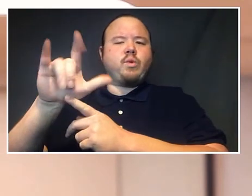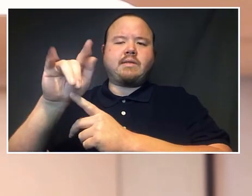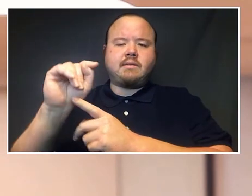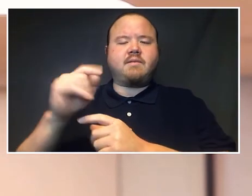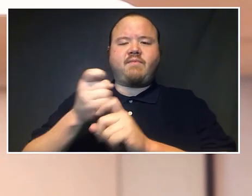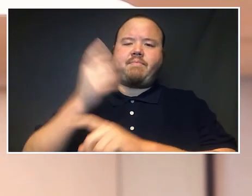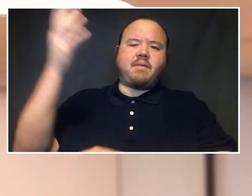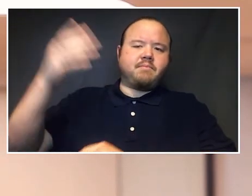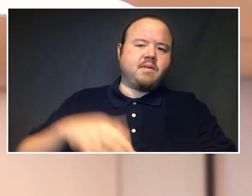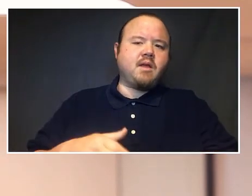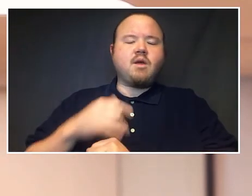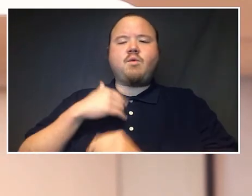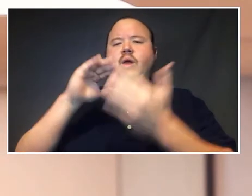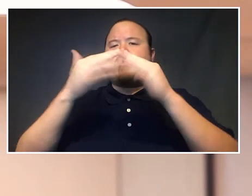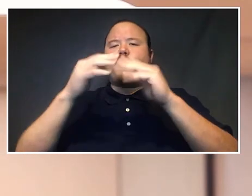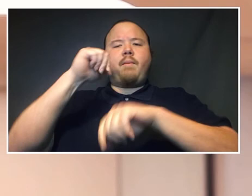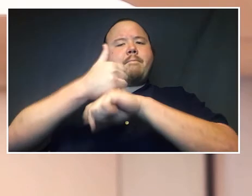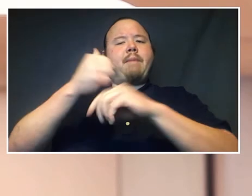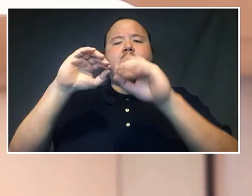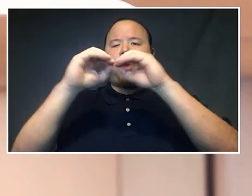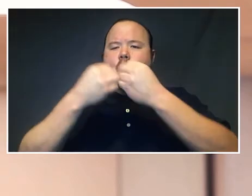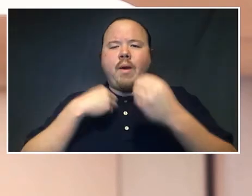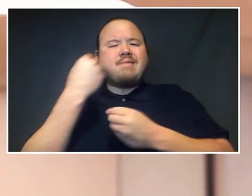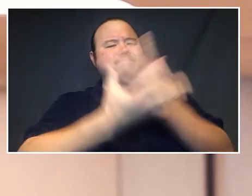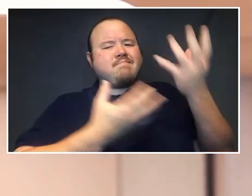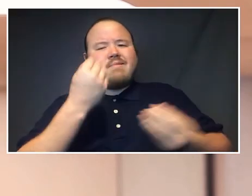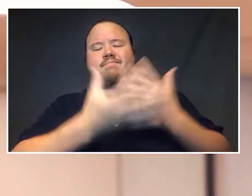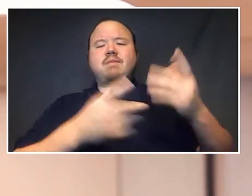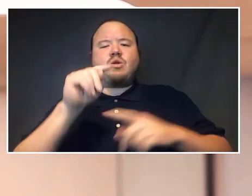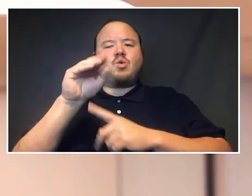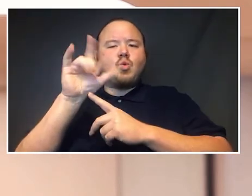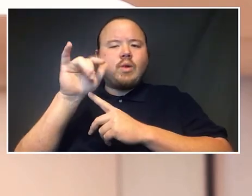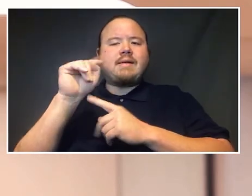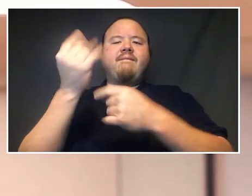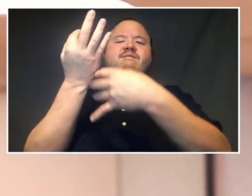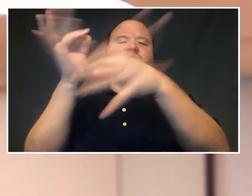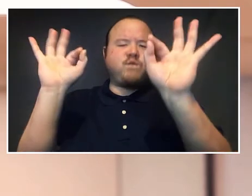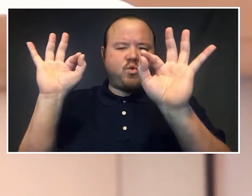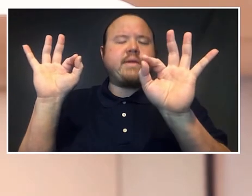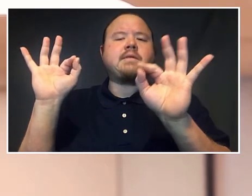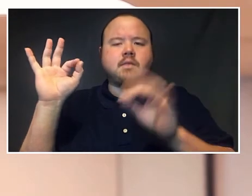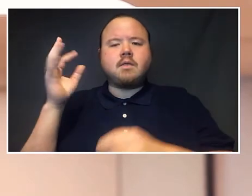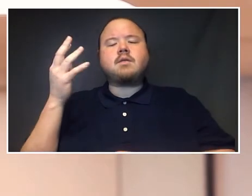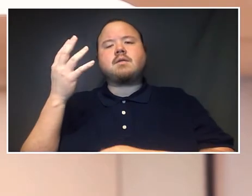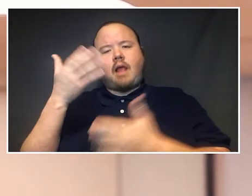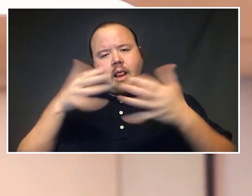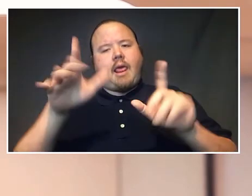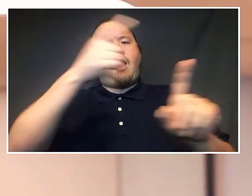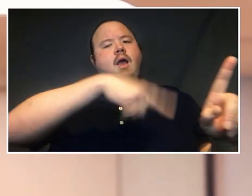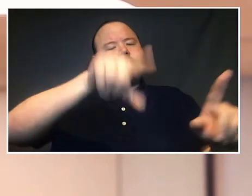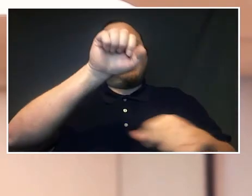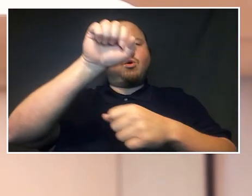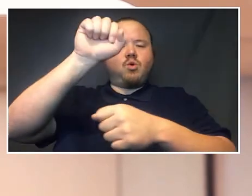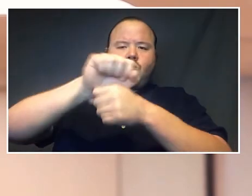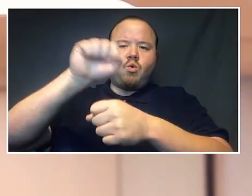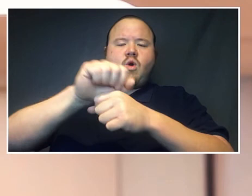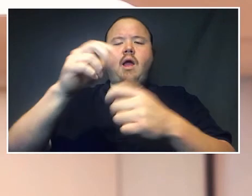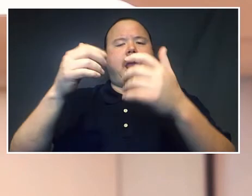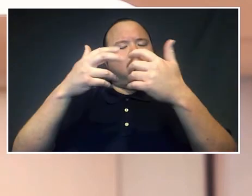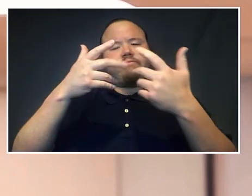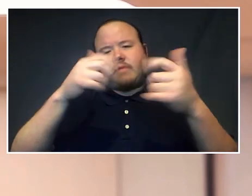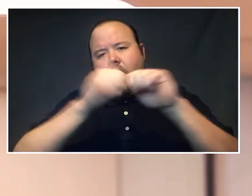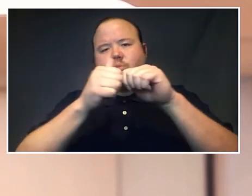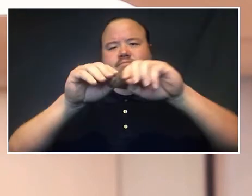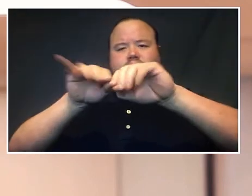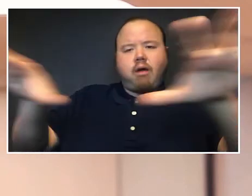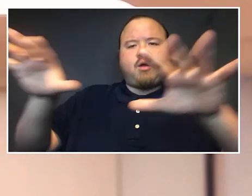we worked with community-based organizations to provide free toolkits and allow them to work on spreading the word about